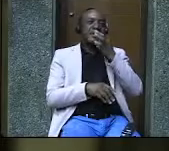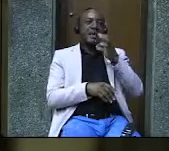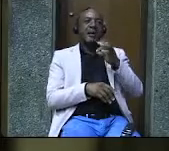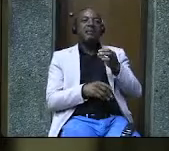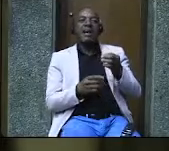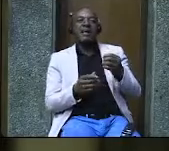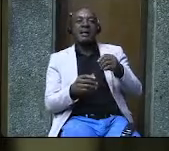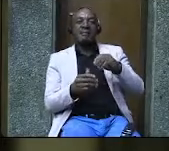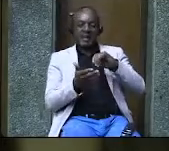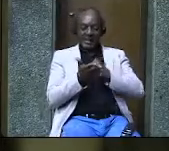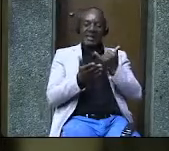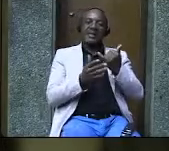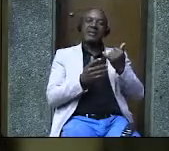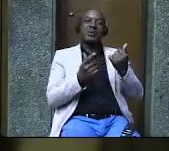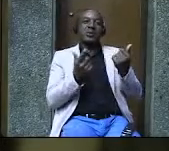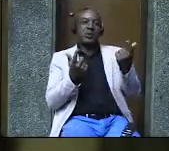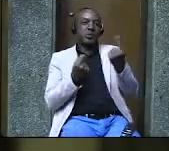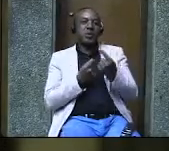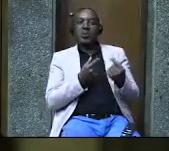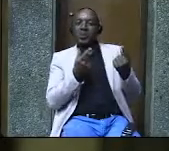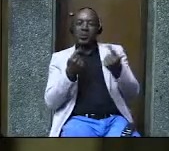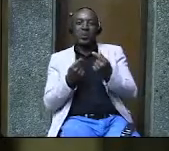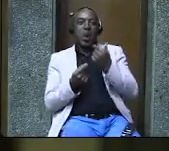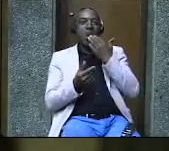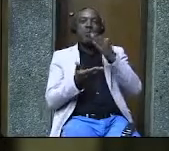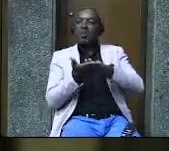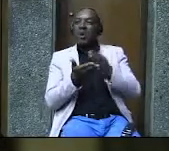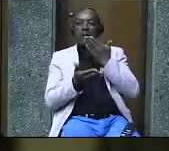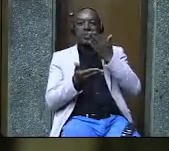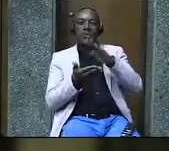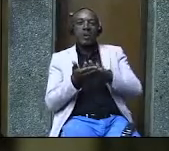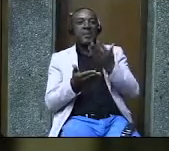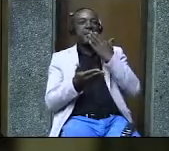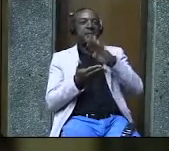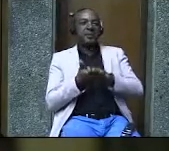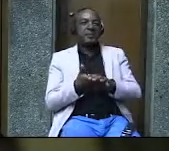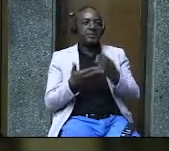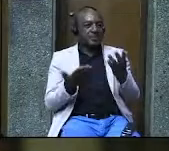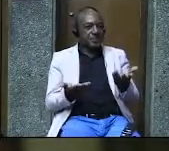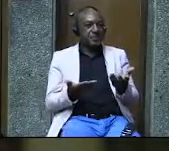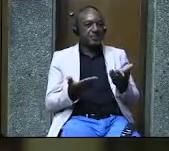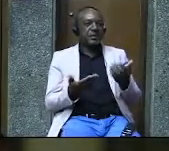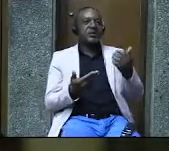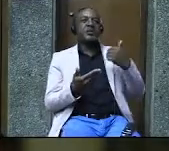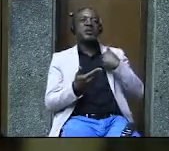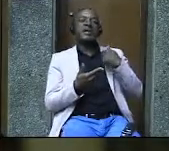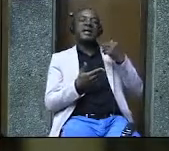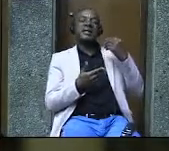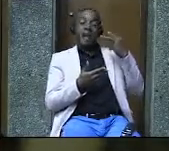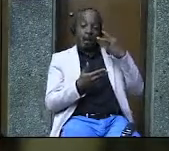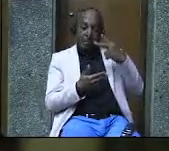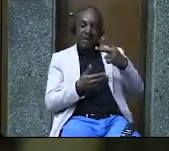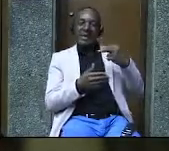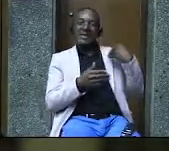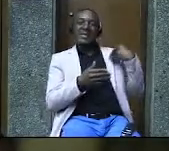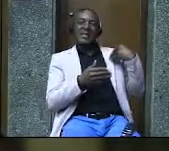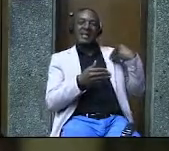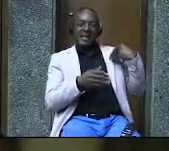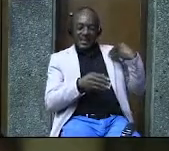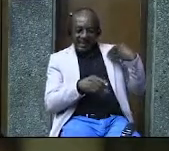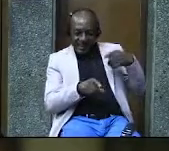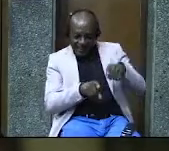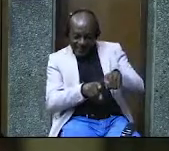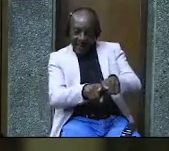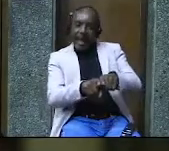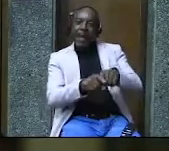lapha kulento ayikho lento eyenzakala ngoba sisa experience same problem. Mina ngiphuma kwi